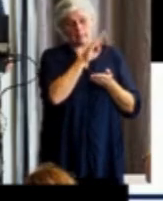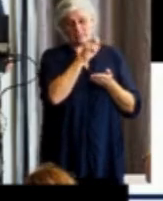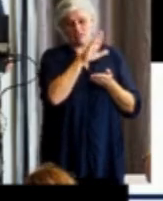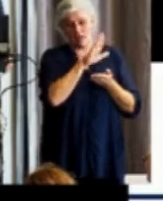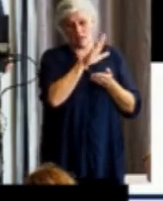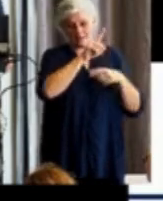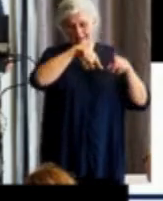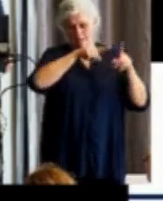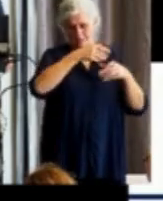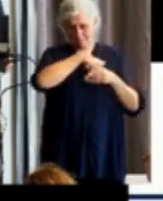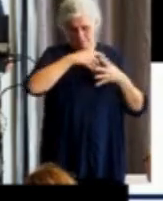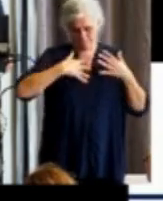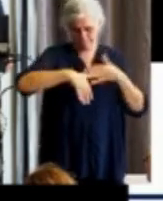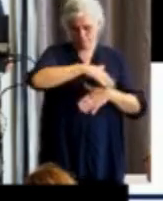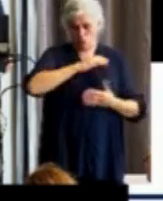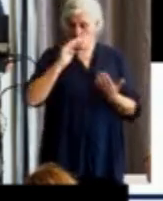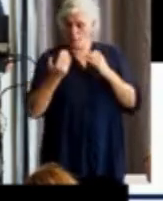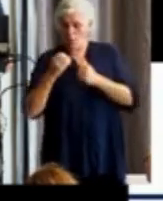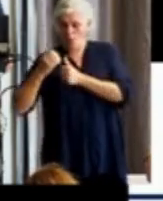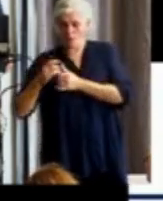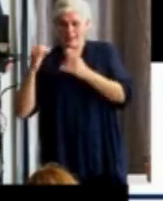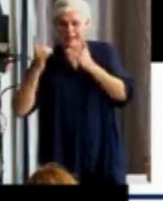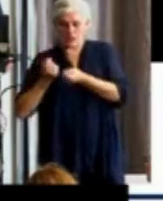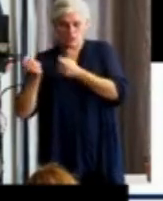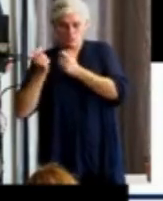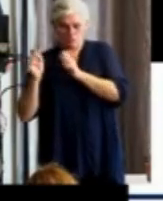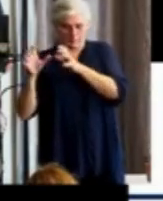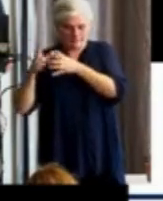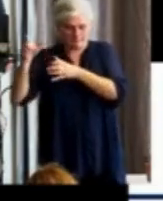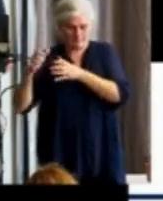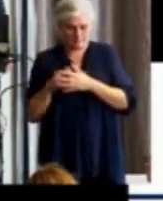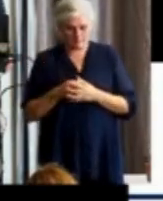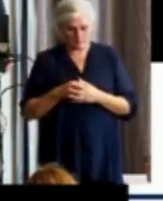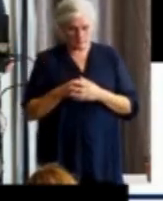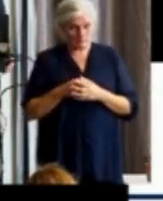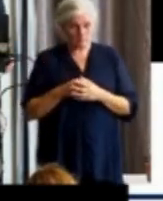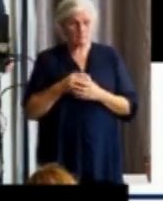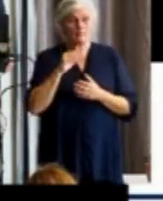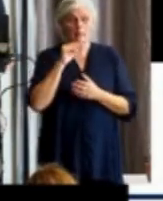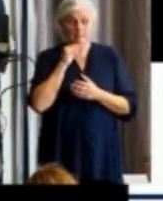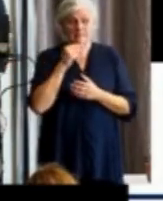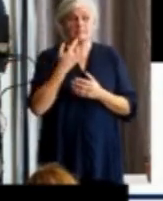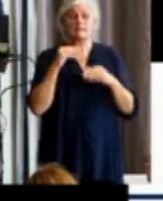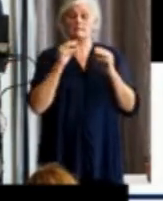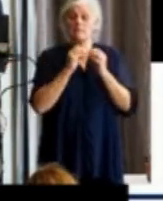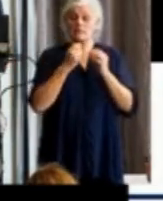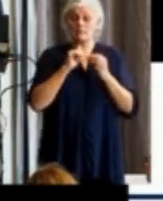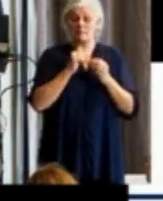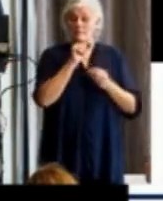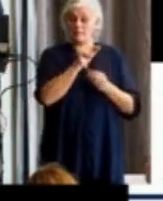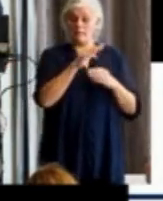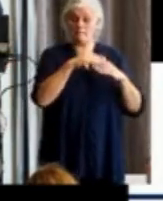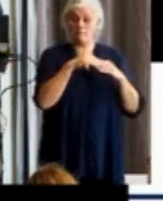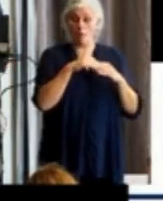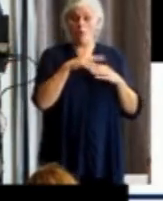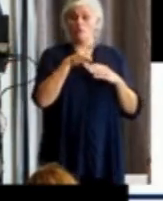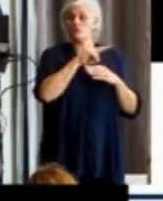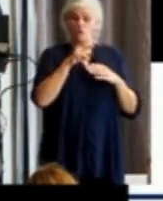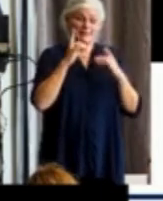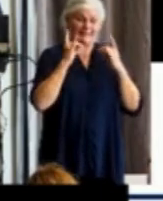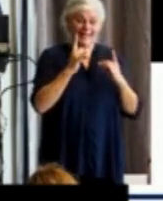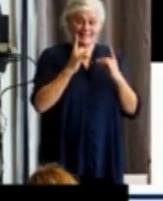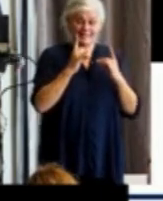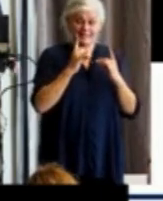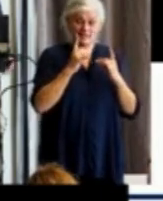bacterial diversity compared to their healthy controlled partners, which may suggest that they might have a slightly more unhealthy gut